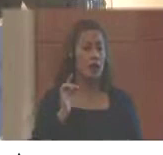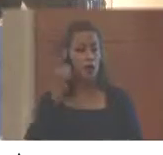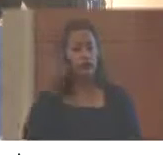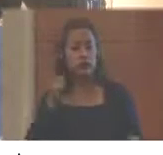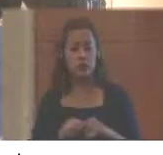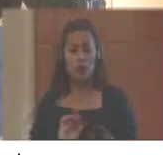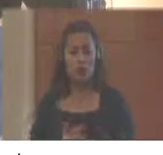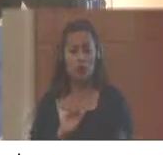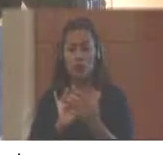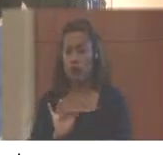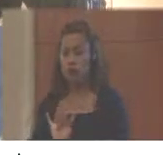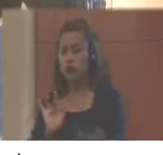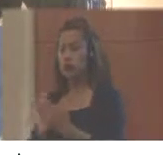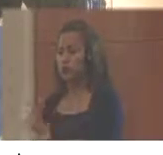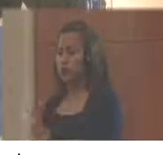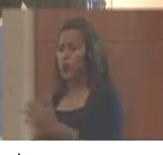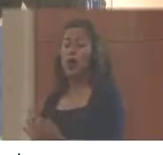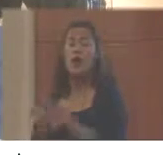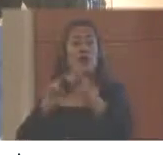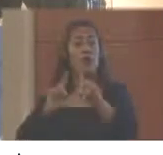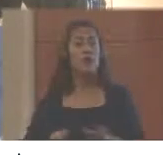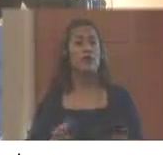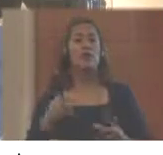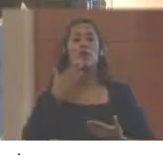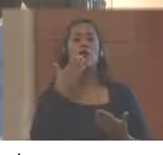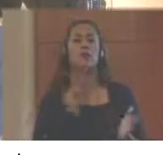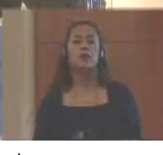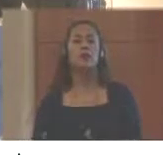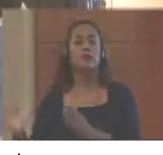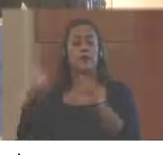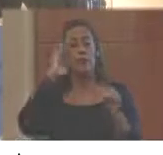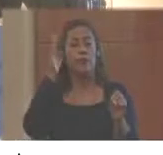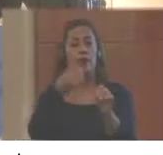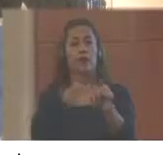working, establishing links to establish